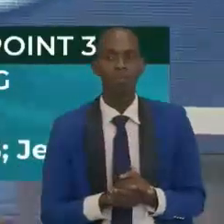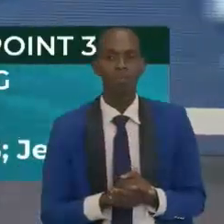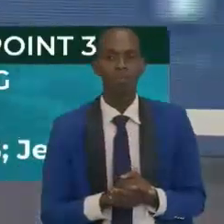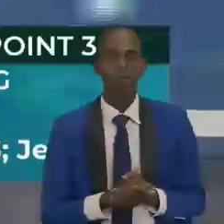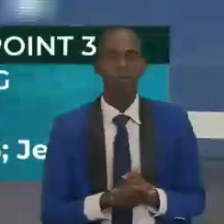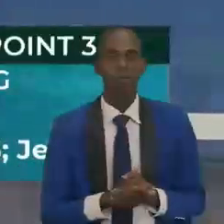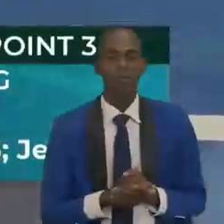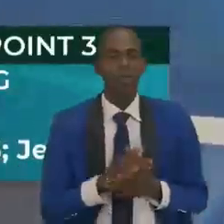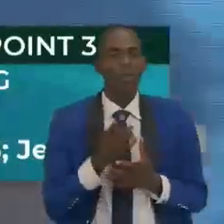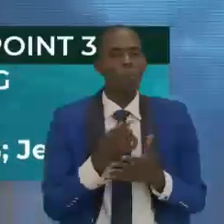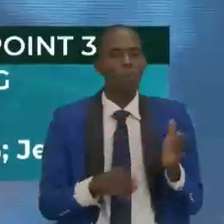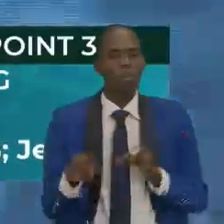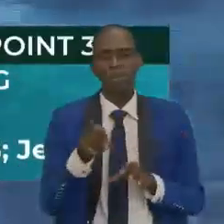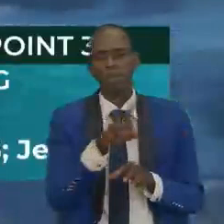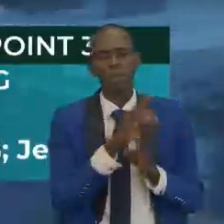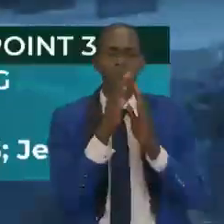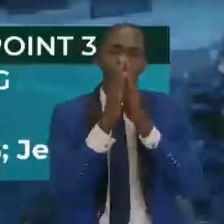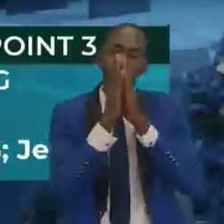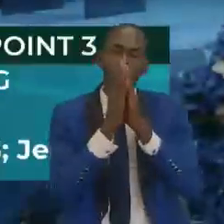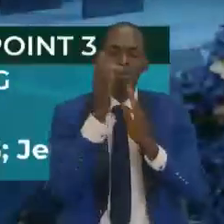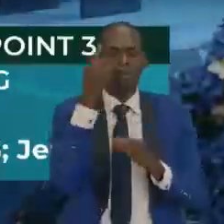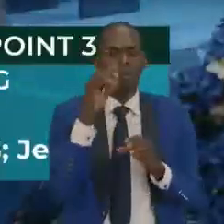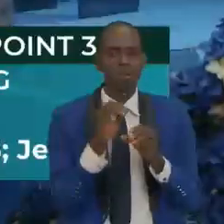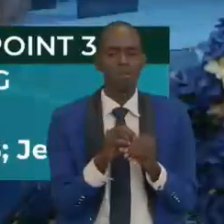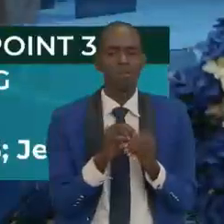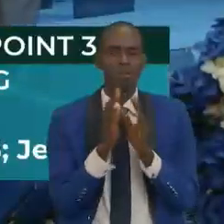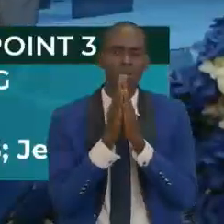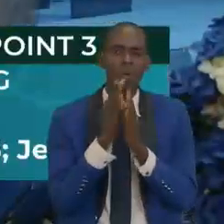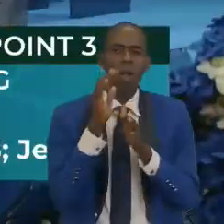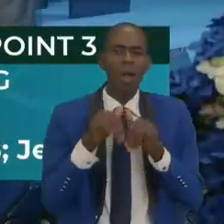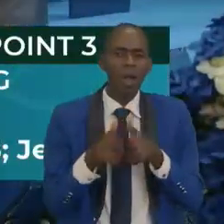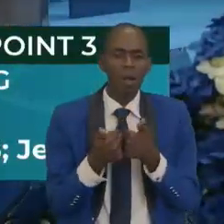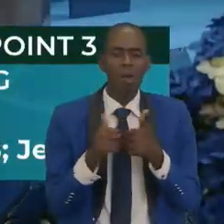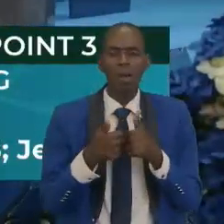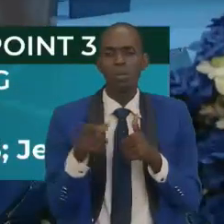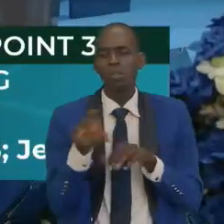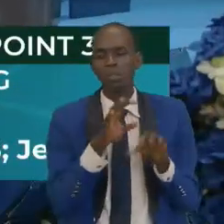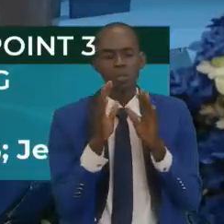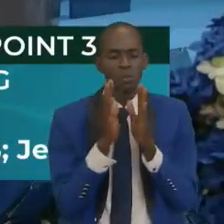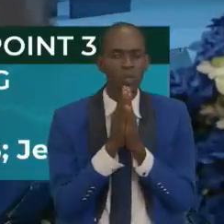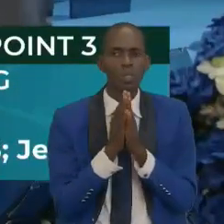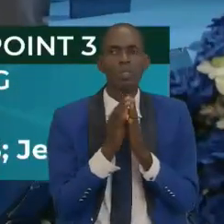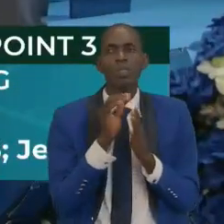What did they pray for? How did they pray? Not a long,